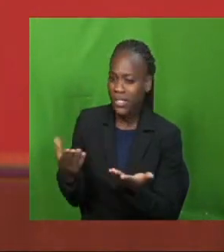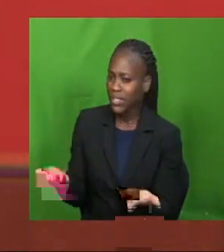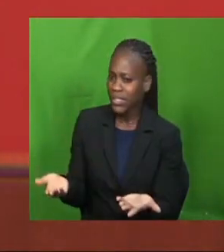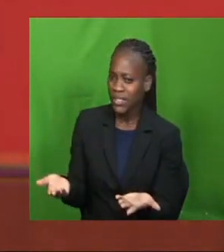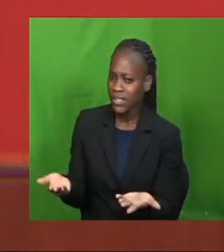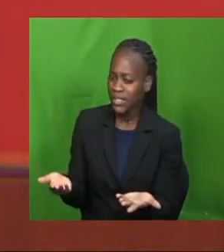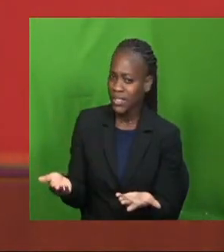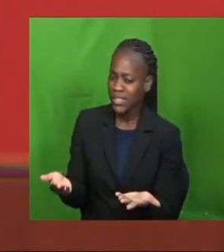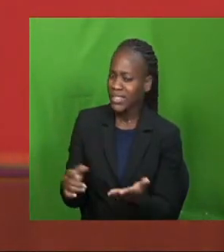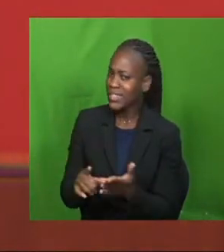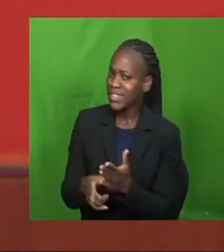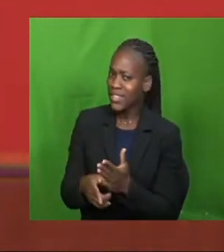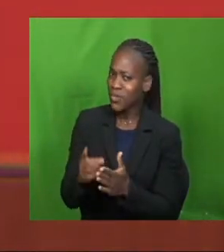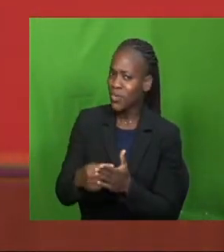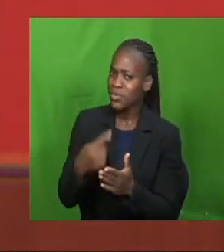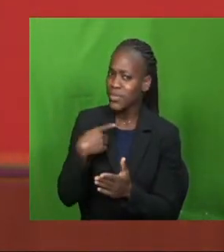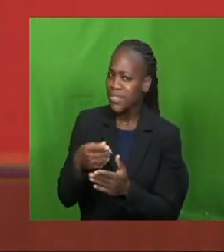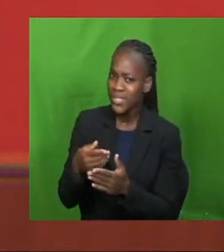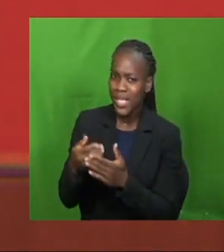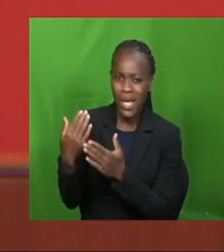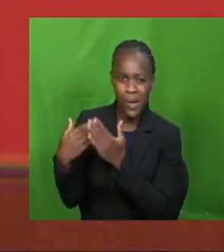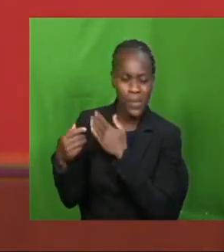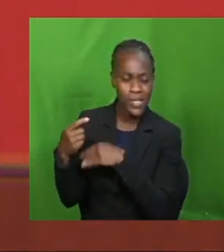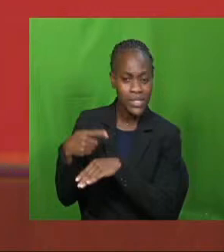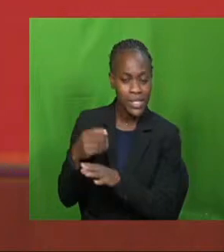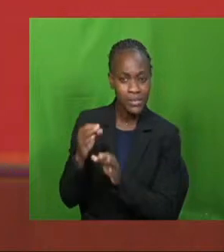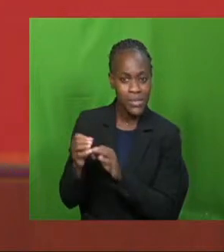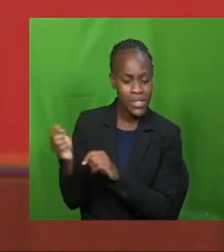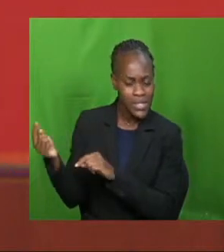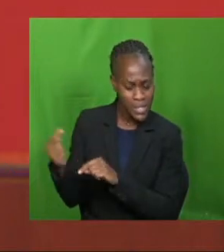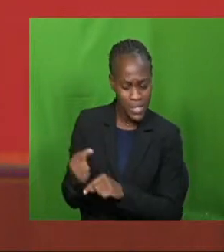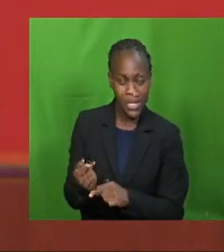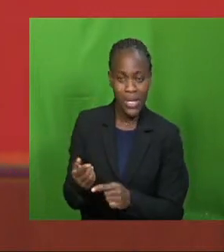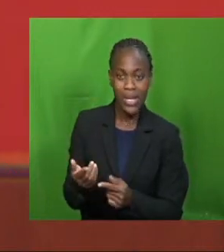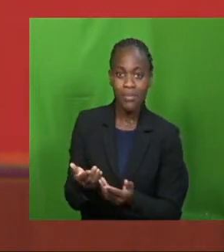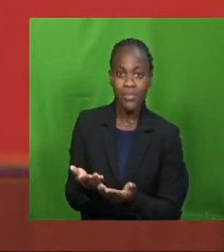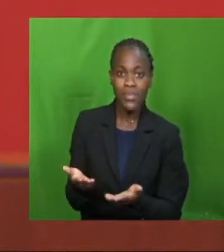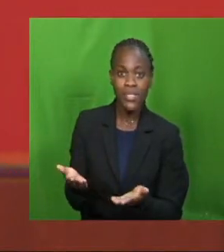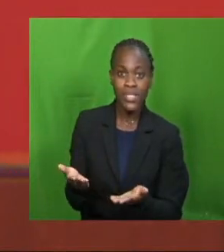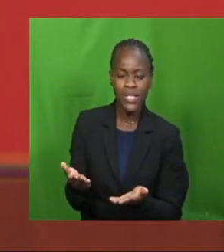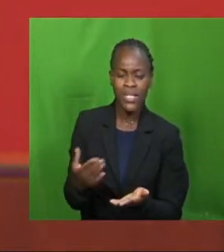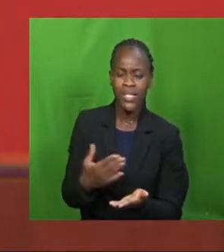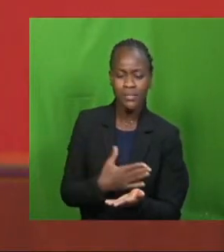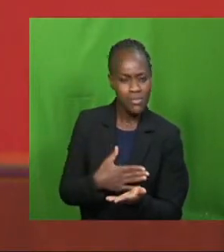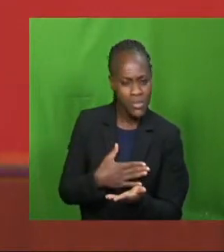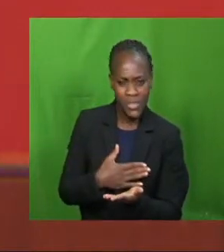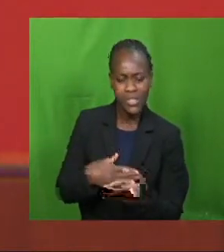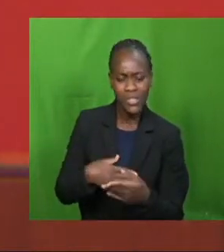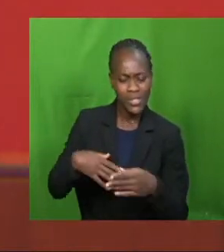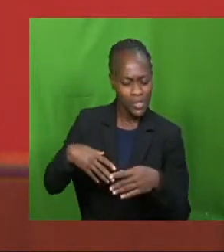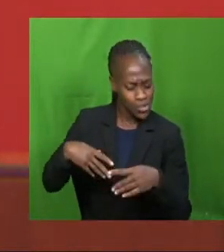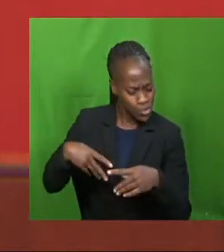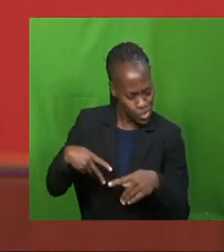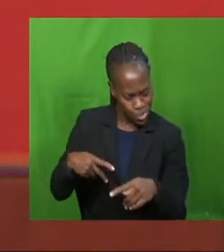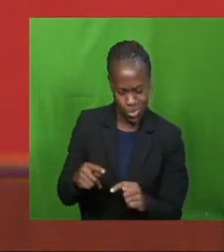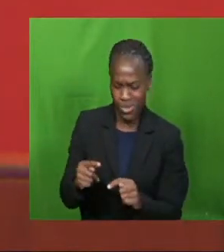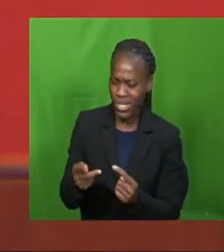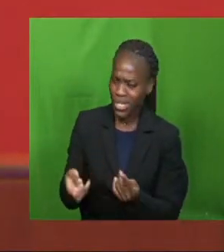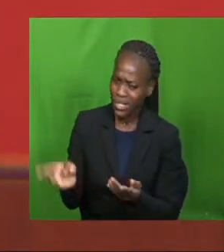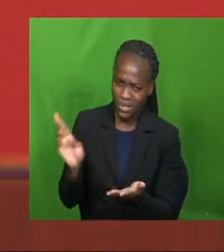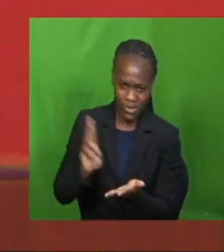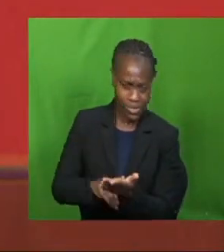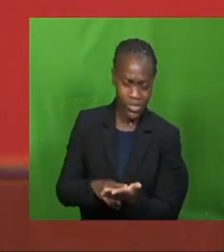It comes back to what I said at that time. Please, when we come to the chamber, let's make time to sign the attendance